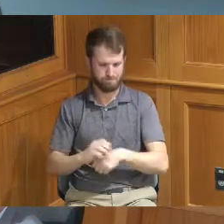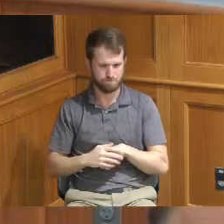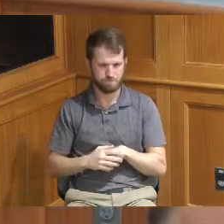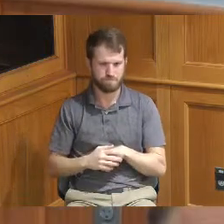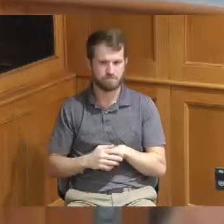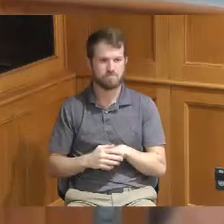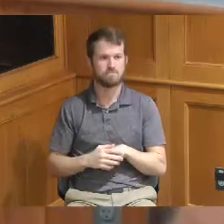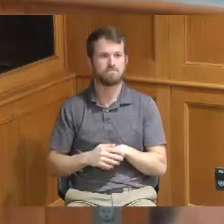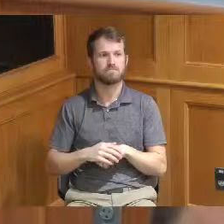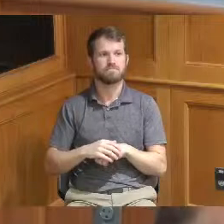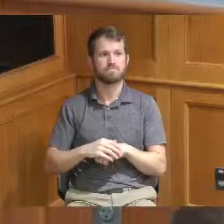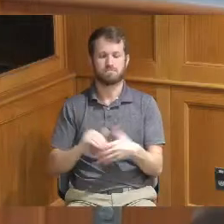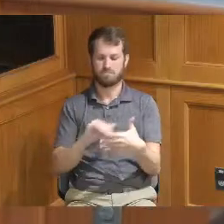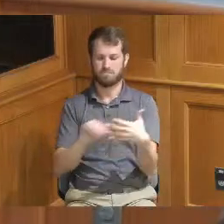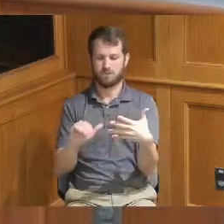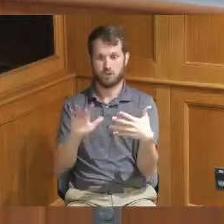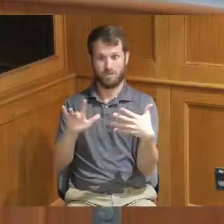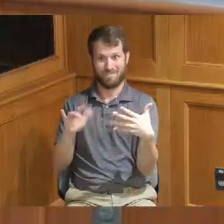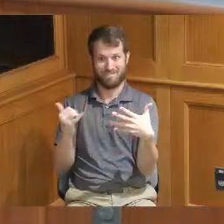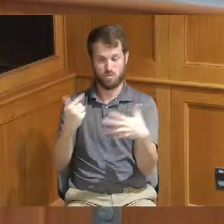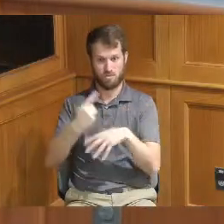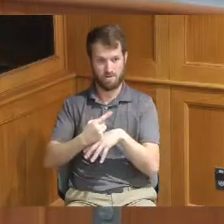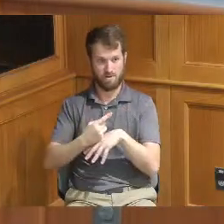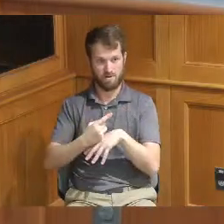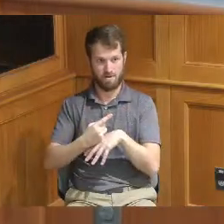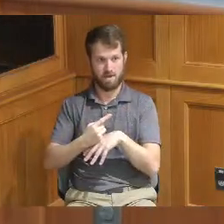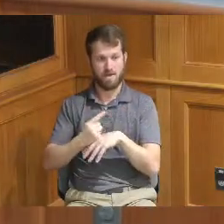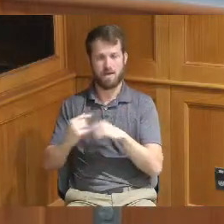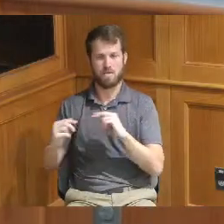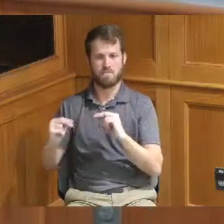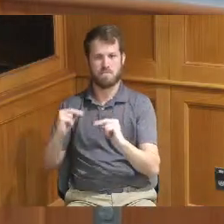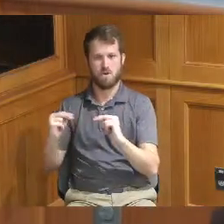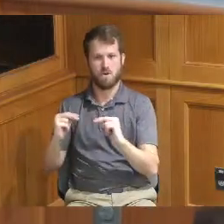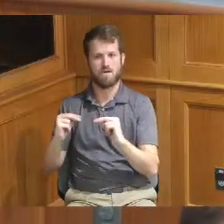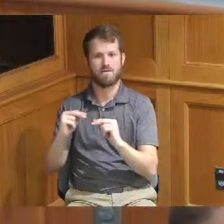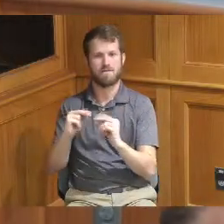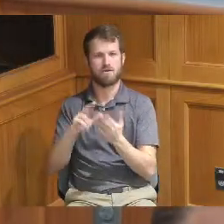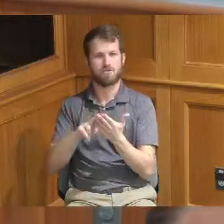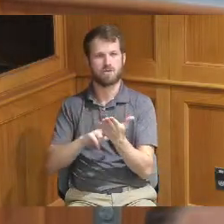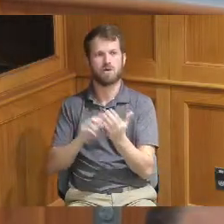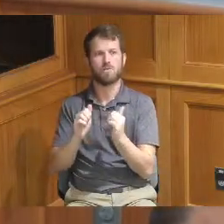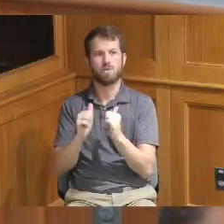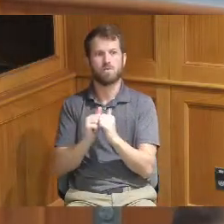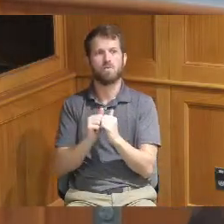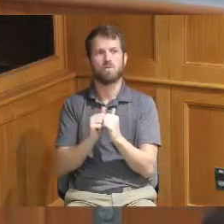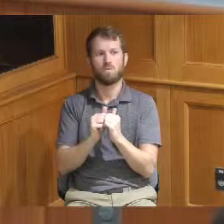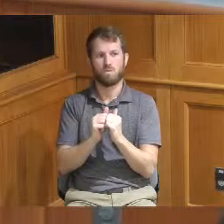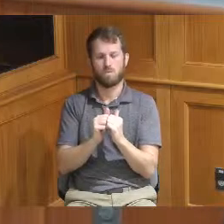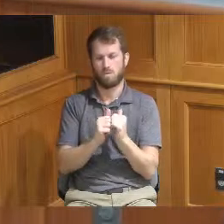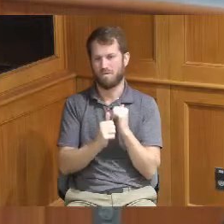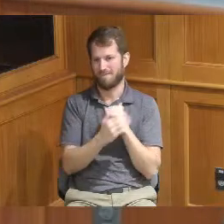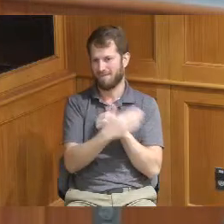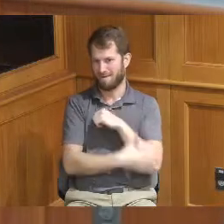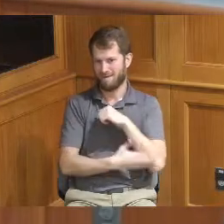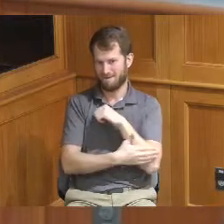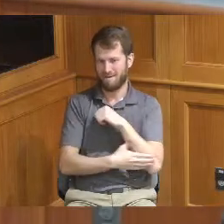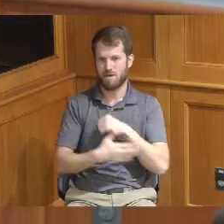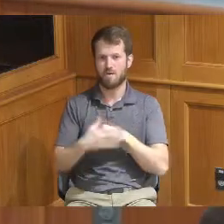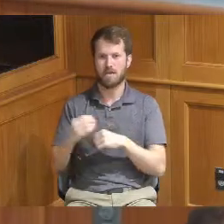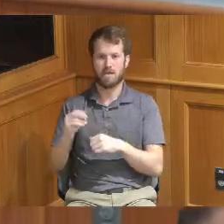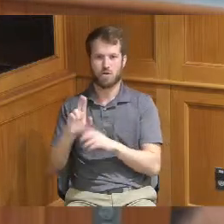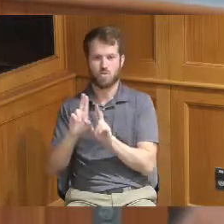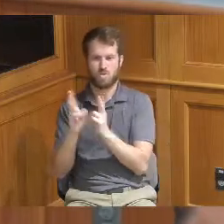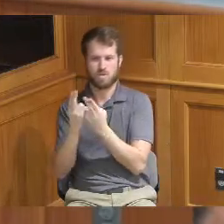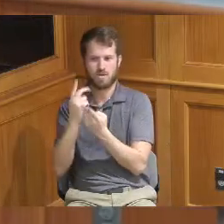Item number 25 on the agenda for today, a bargaining contract between Hamilton County and the International Union of Operating Engineers Local